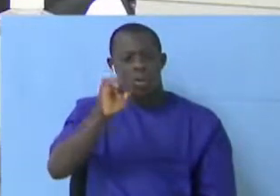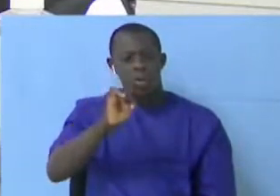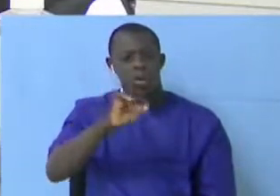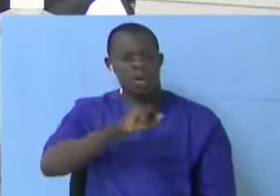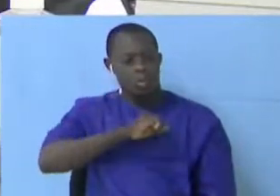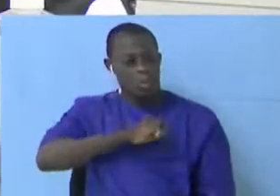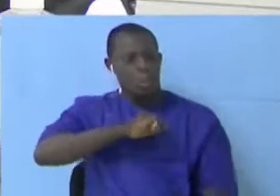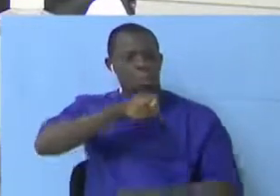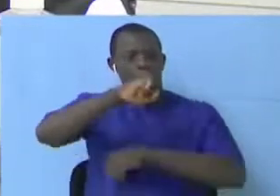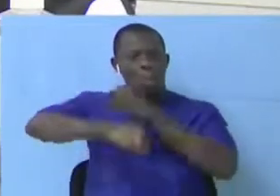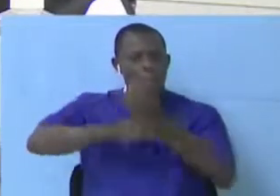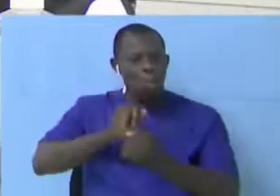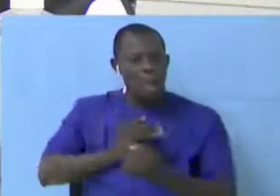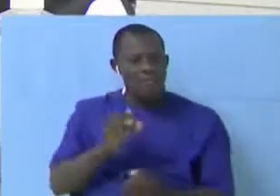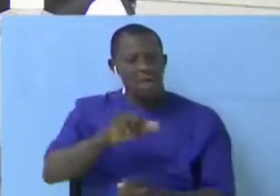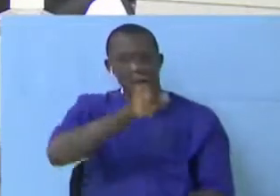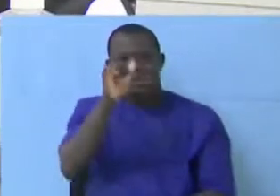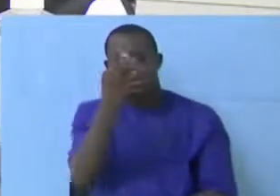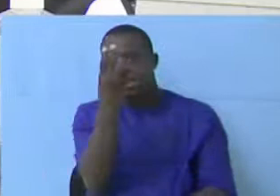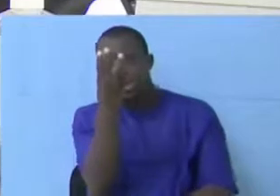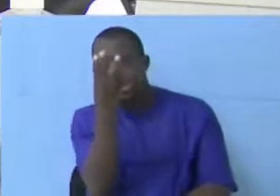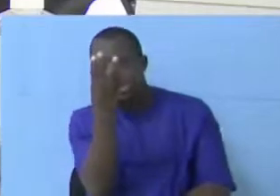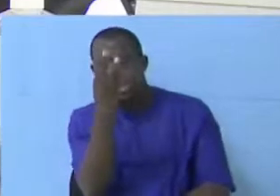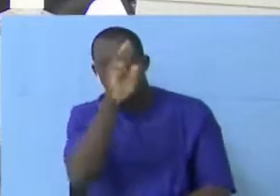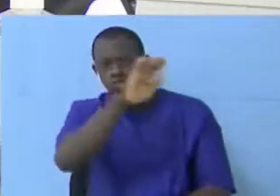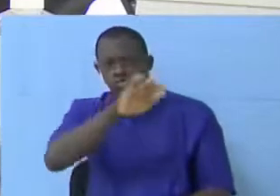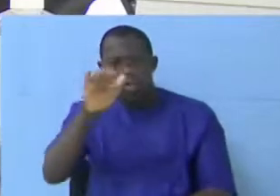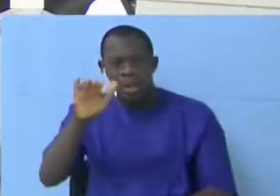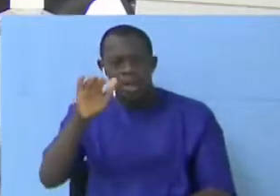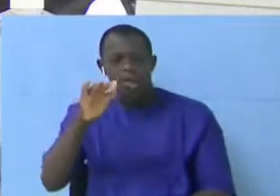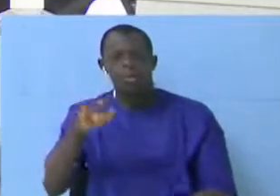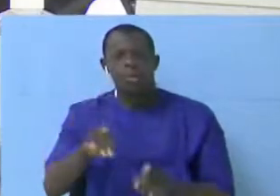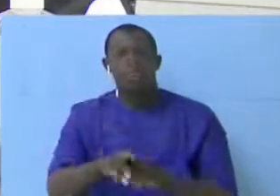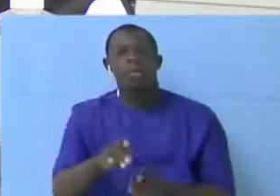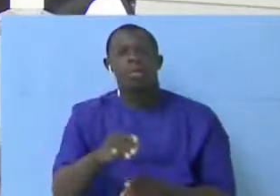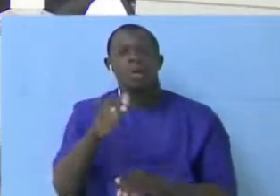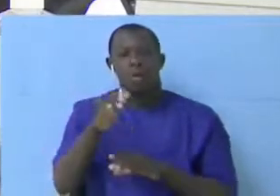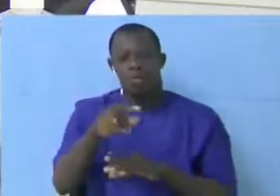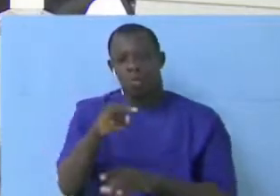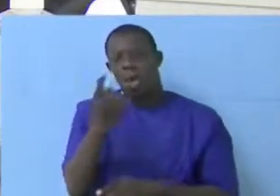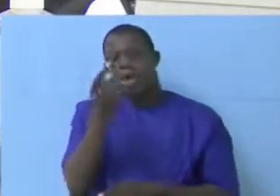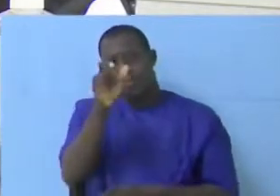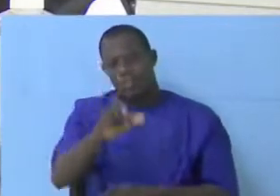wife and I think 3 kids. One of them was going to